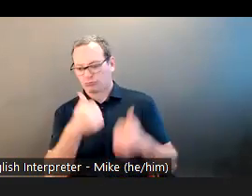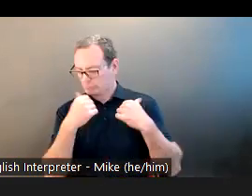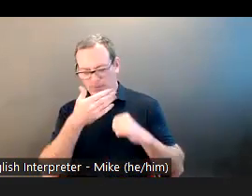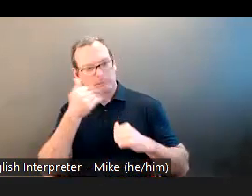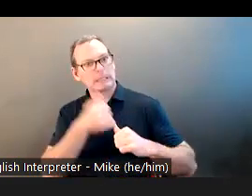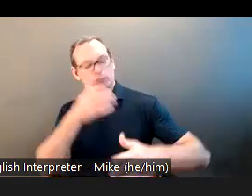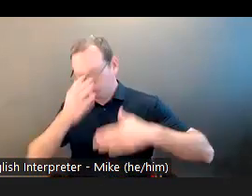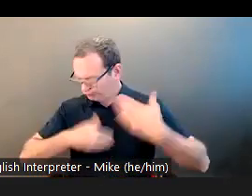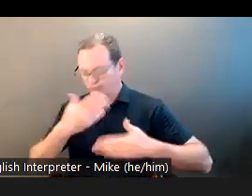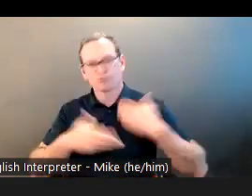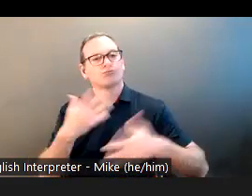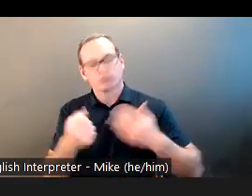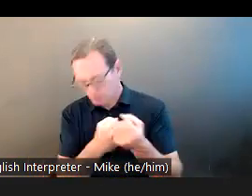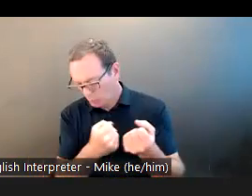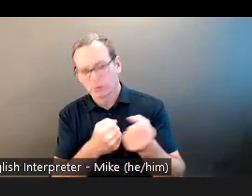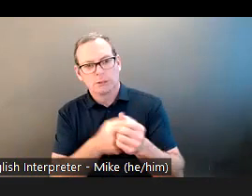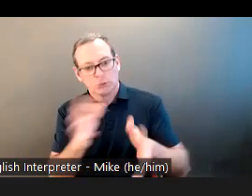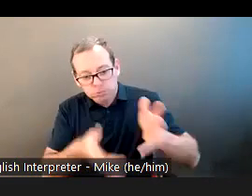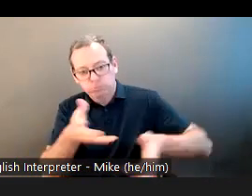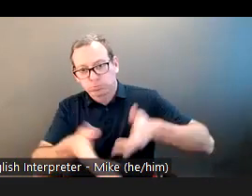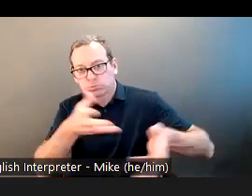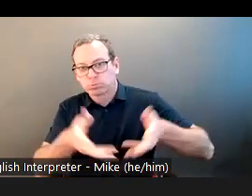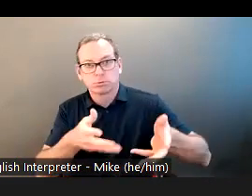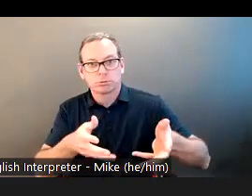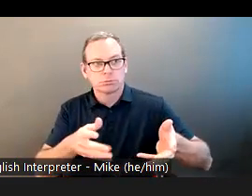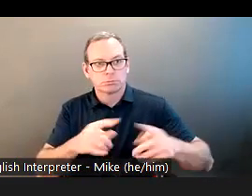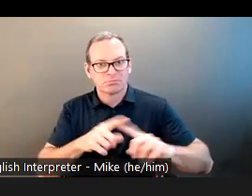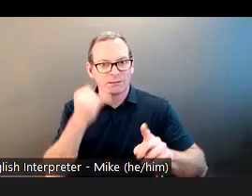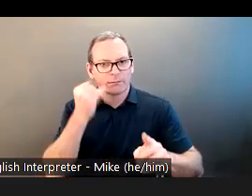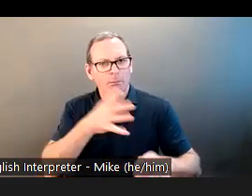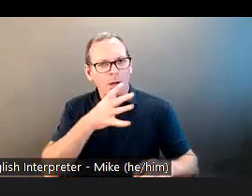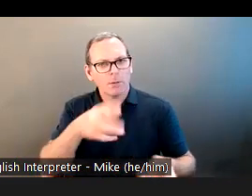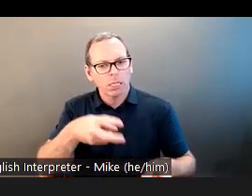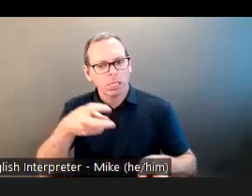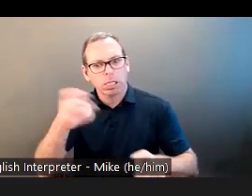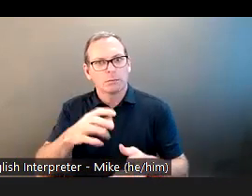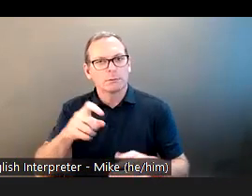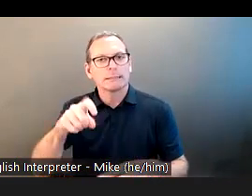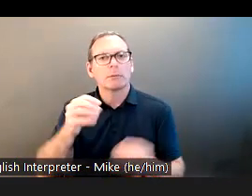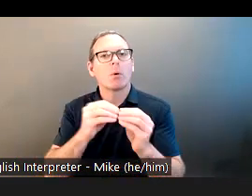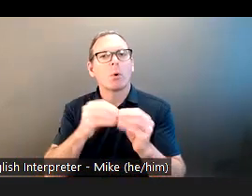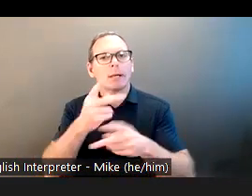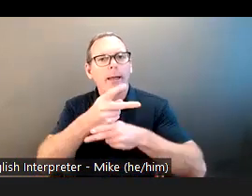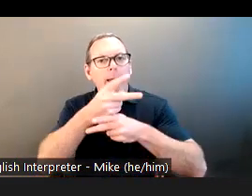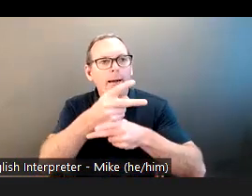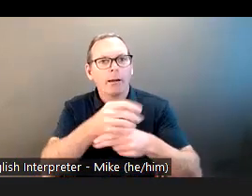ability, but if she requires 24/7 care and I can't give it to her, or she can't